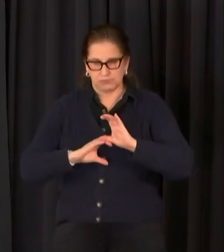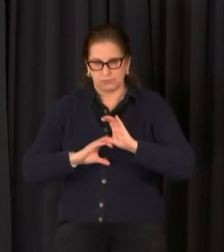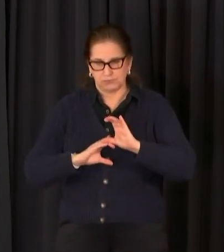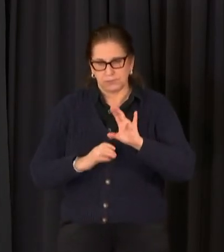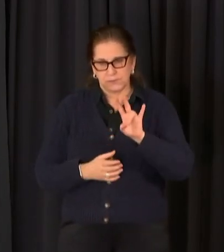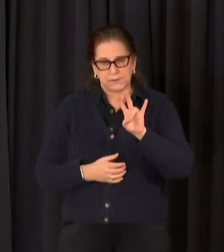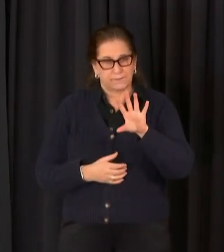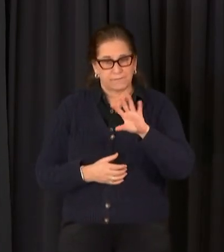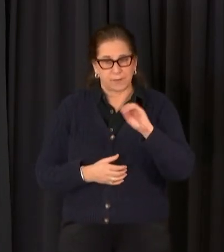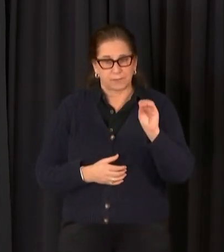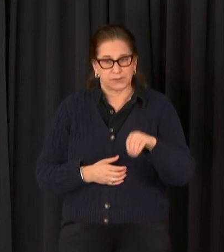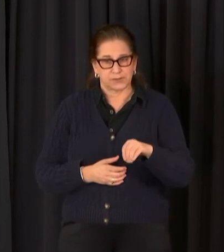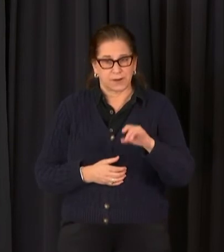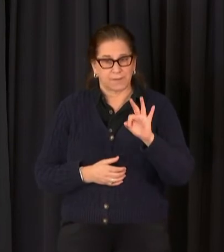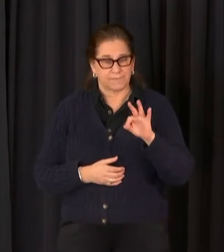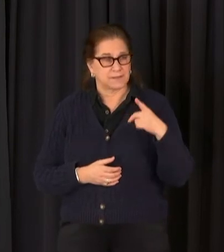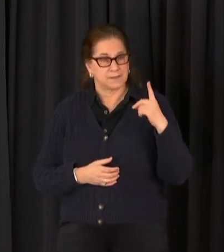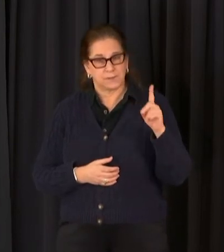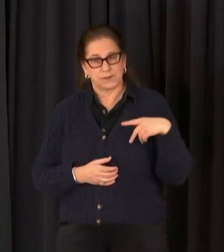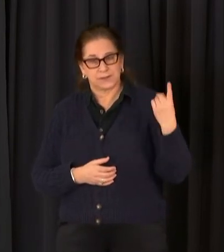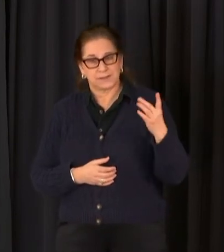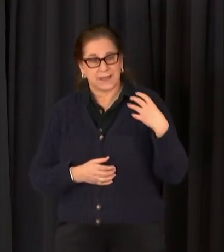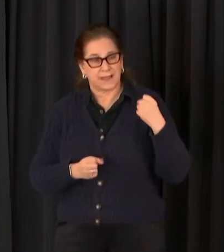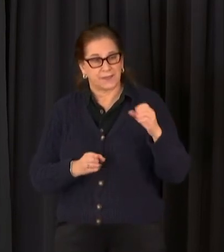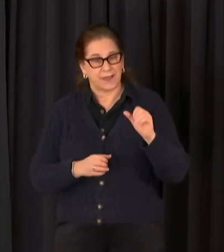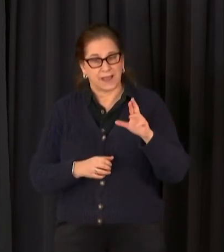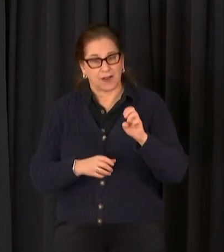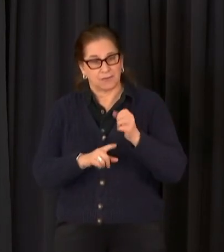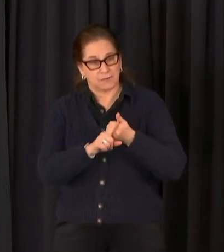about 75% of the district's healthcare workforce